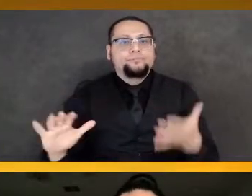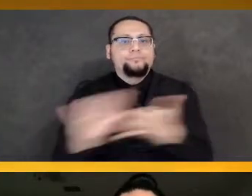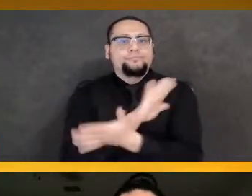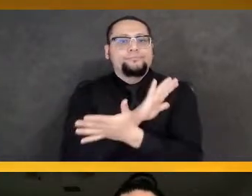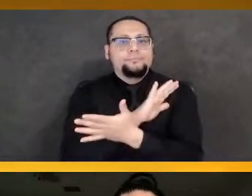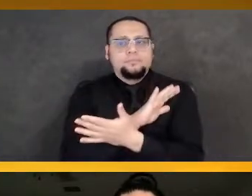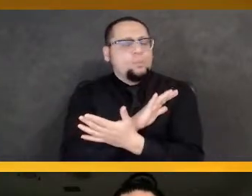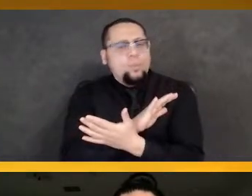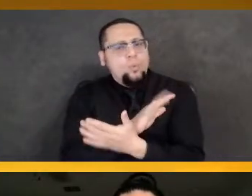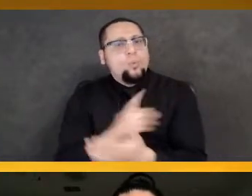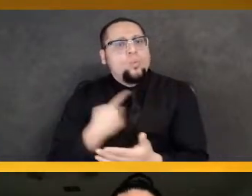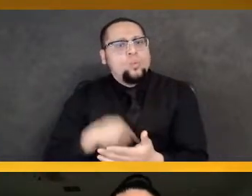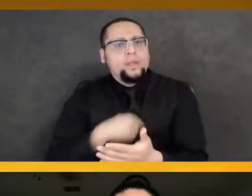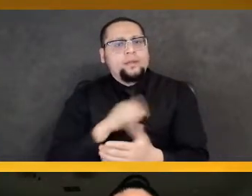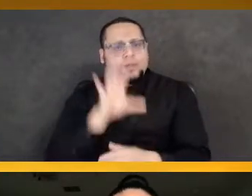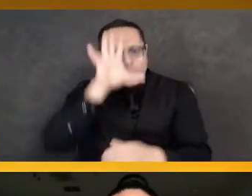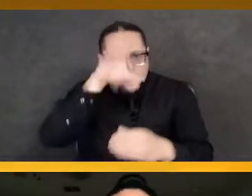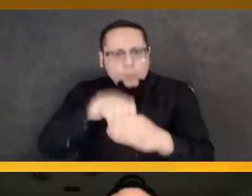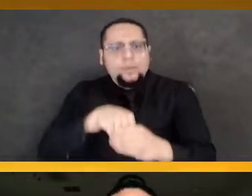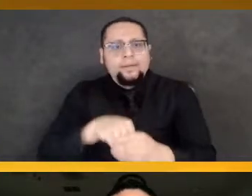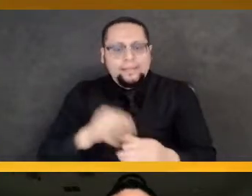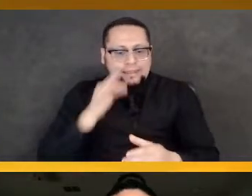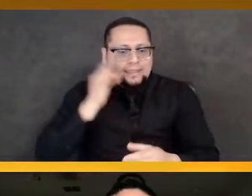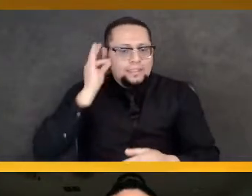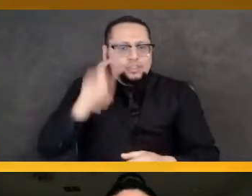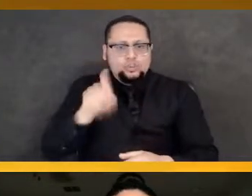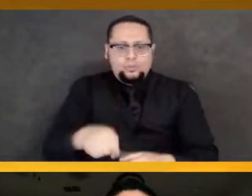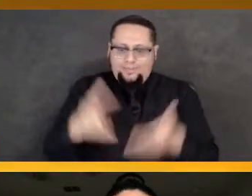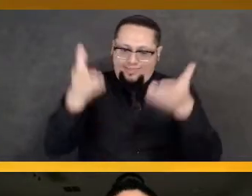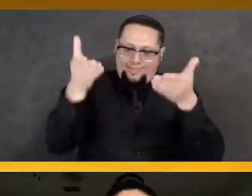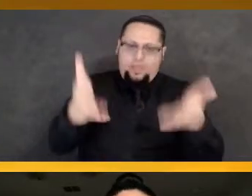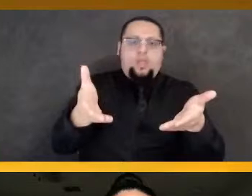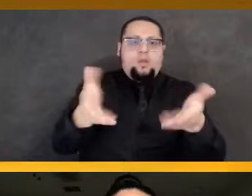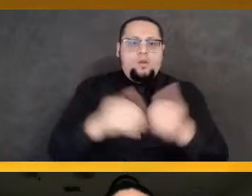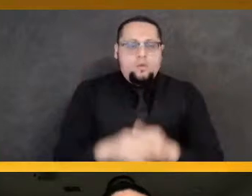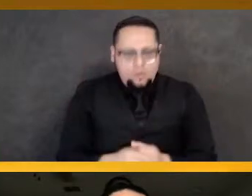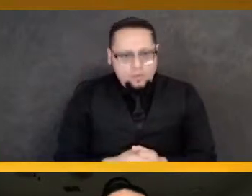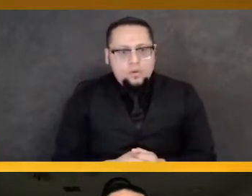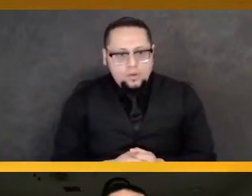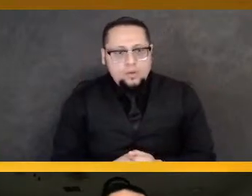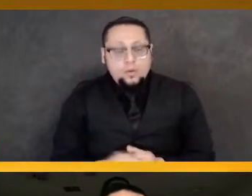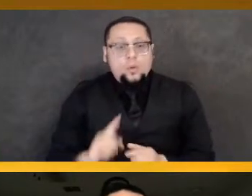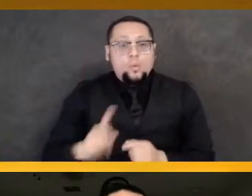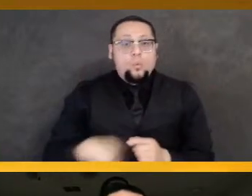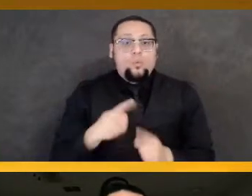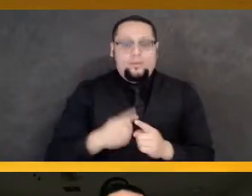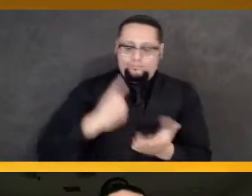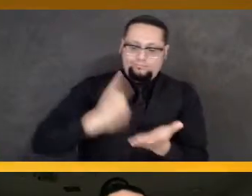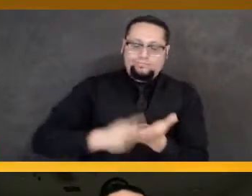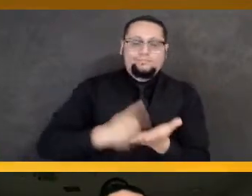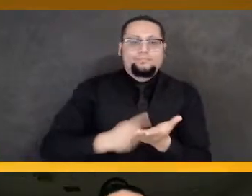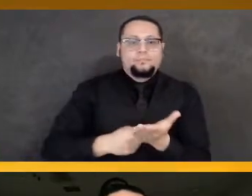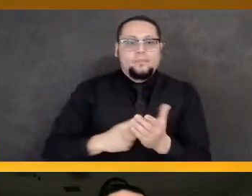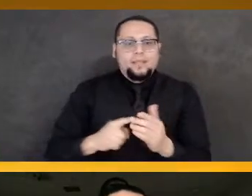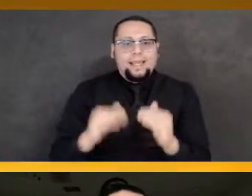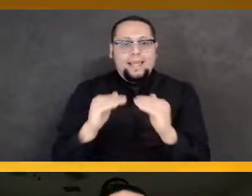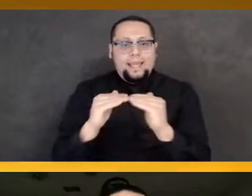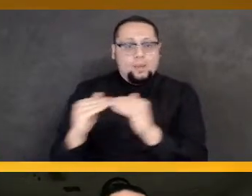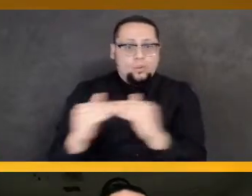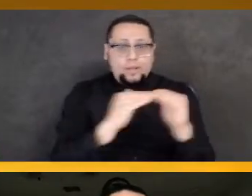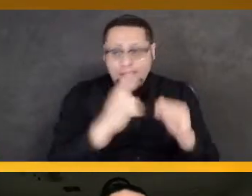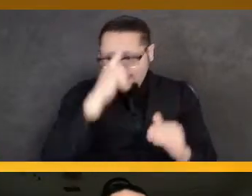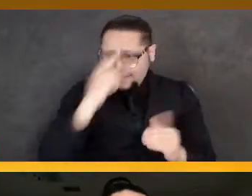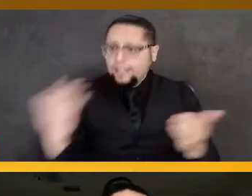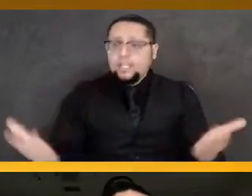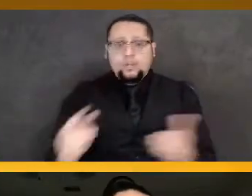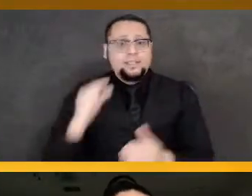that, to the table when it comes to the conversation about equity. And I think that we've done that here in San Antonio. I think we